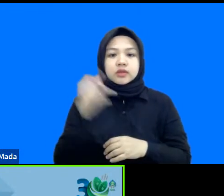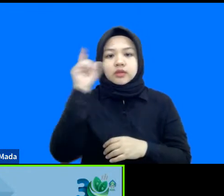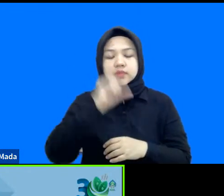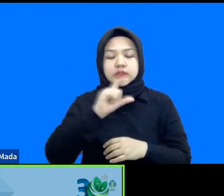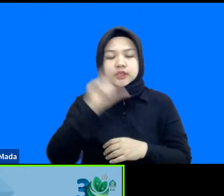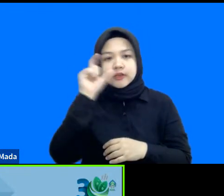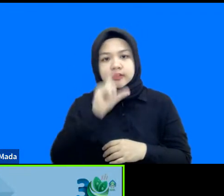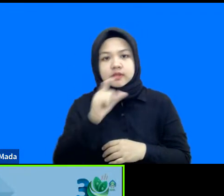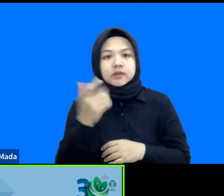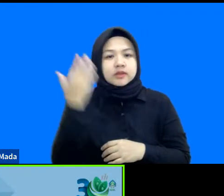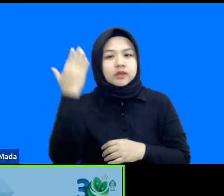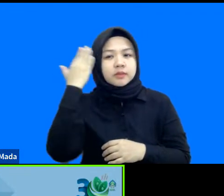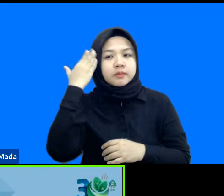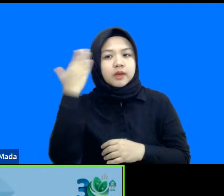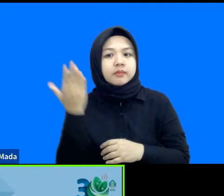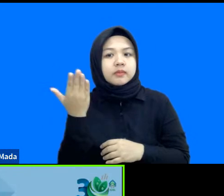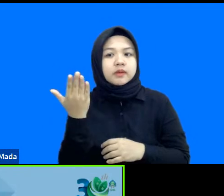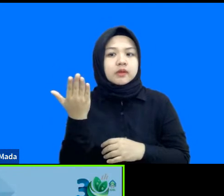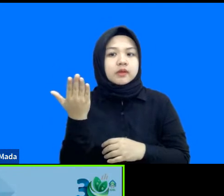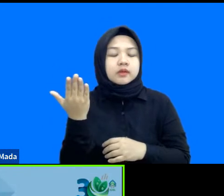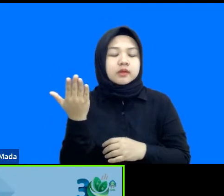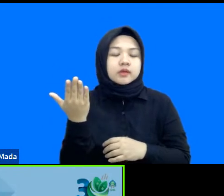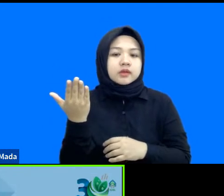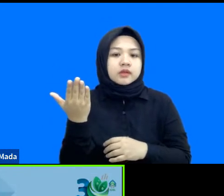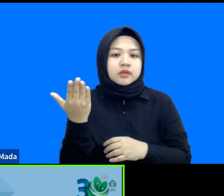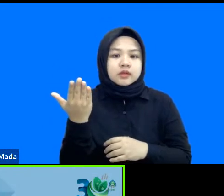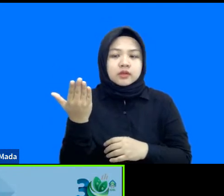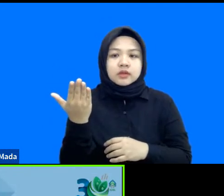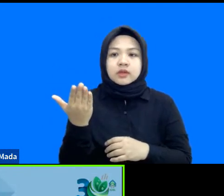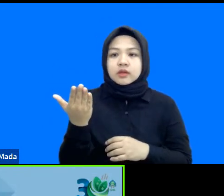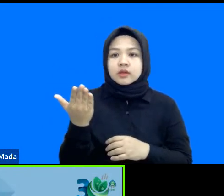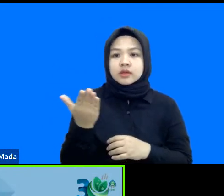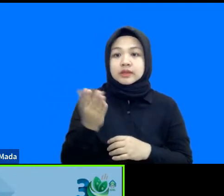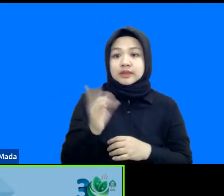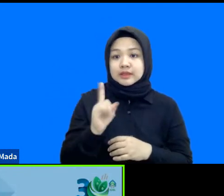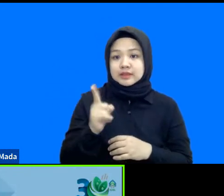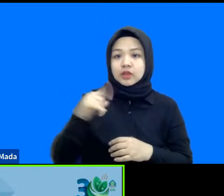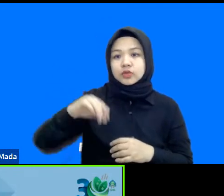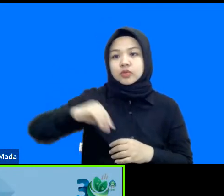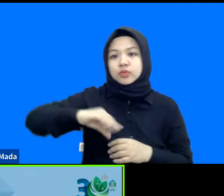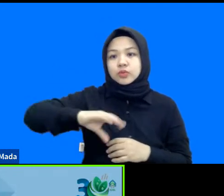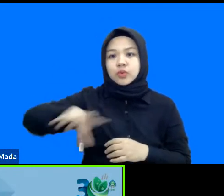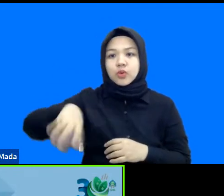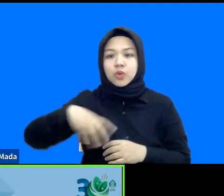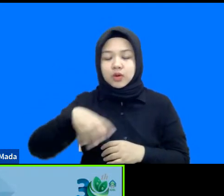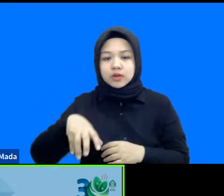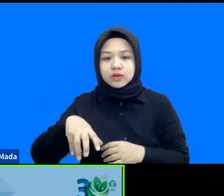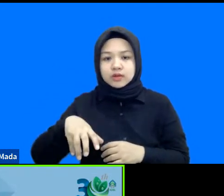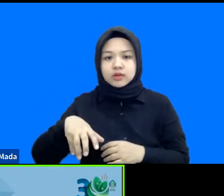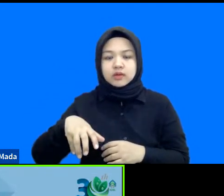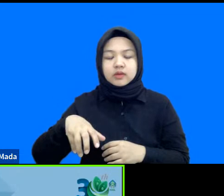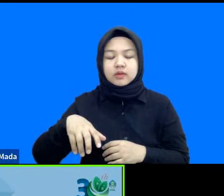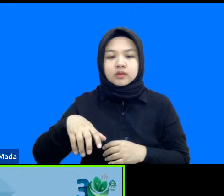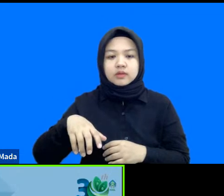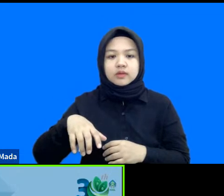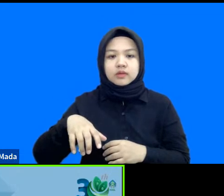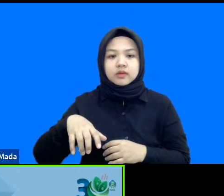in one area, they don't the project developer don't really